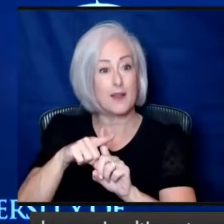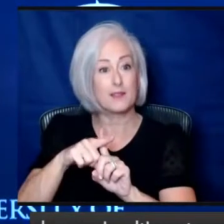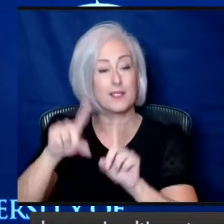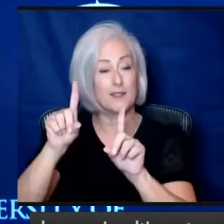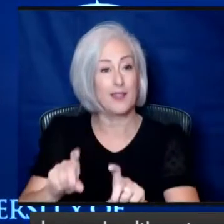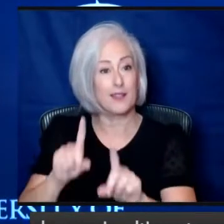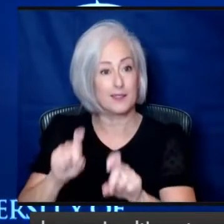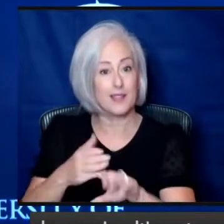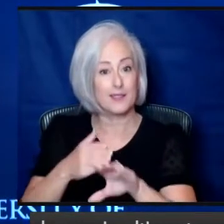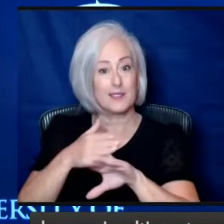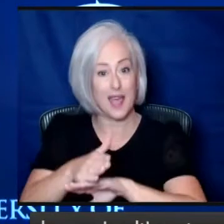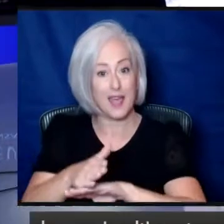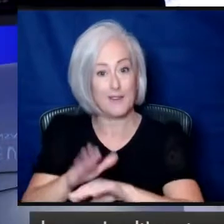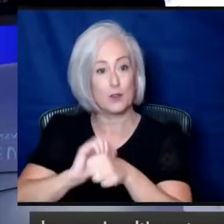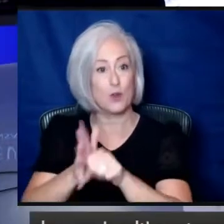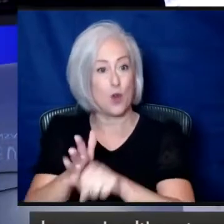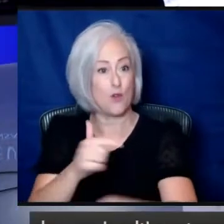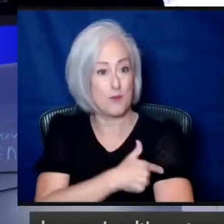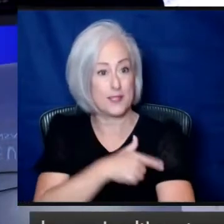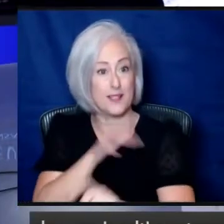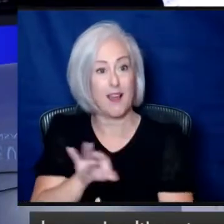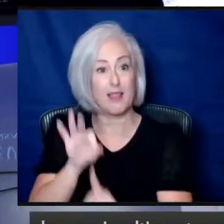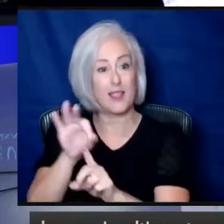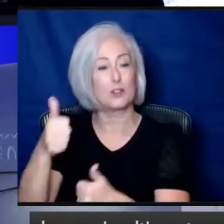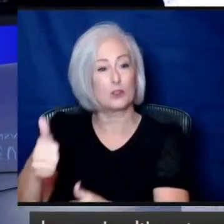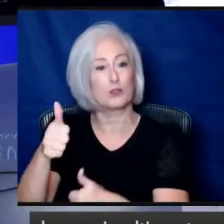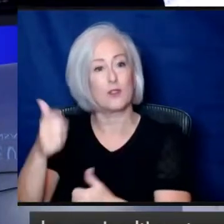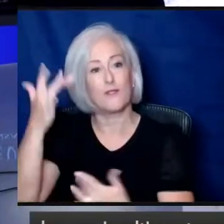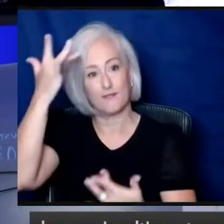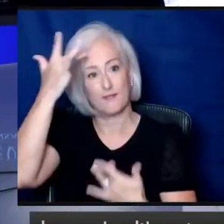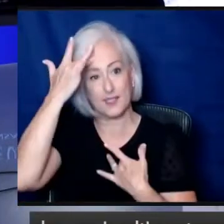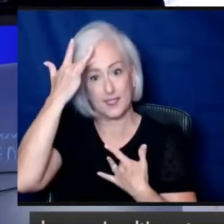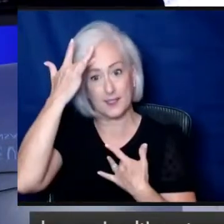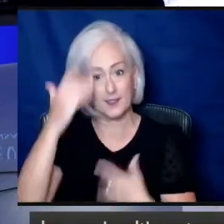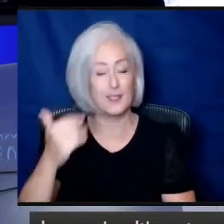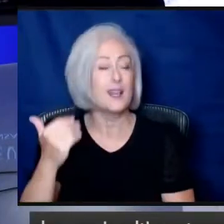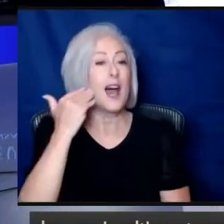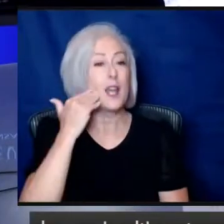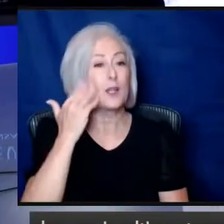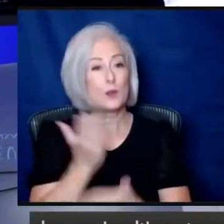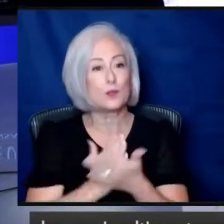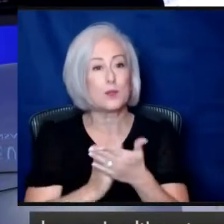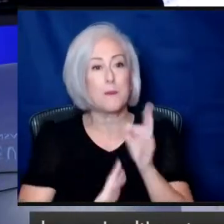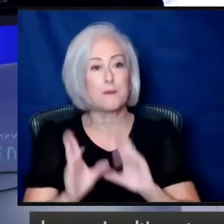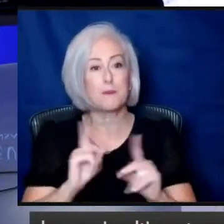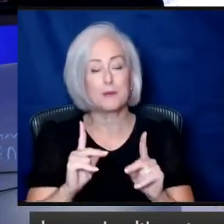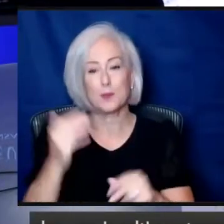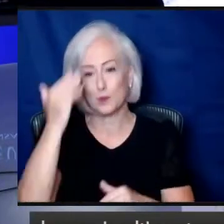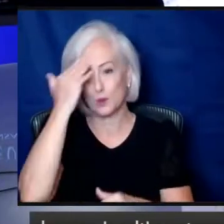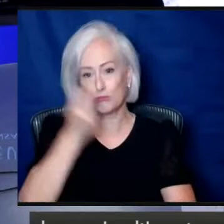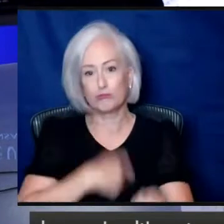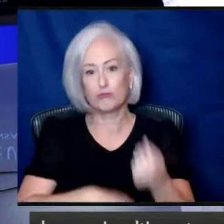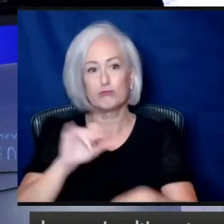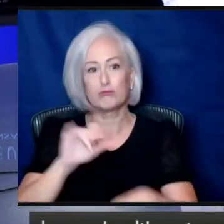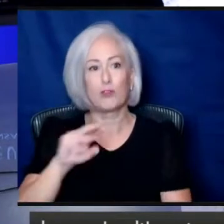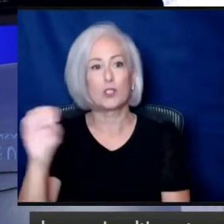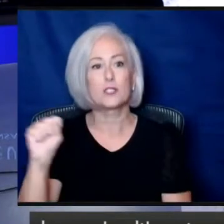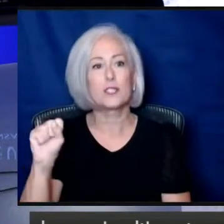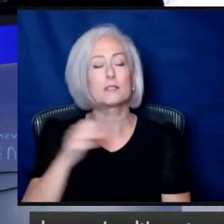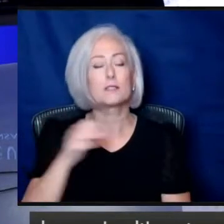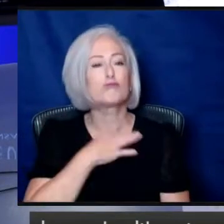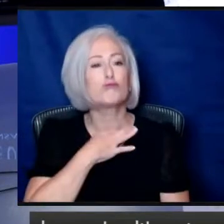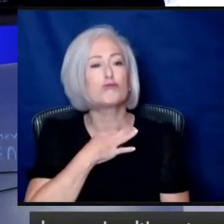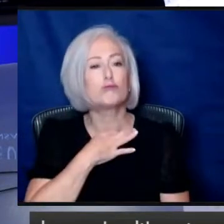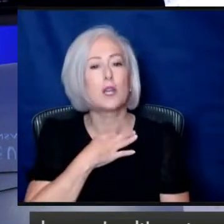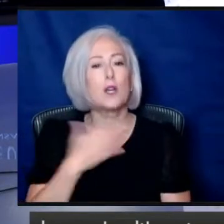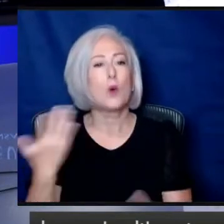unless you were infected. I had people that knew I was going to be filling in for Jess today, and they all wanted me to ask you, what is your stance now on going